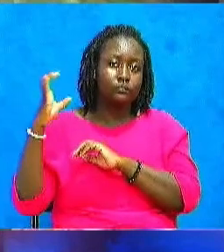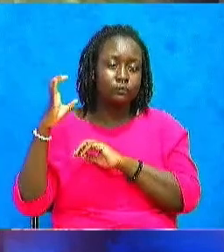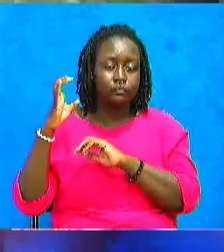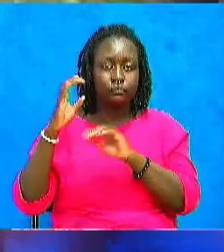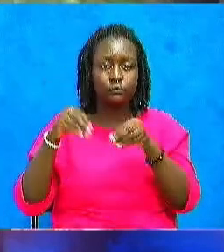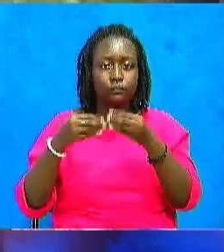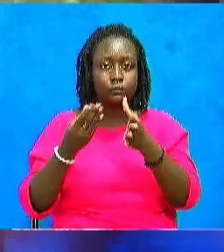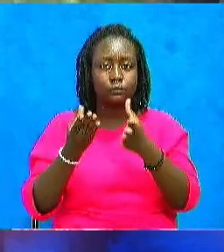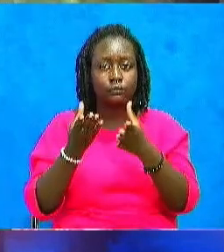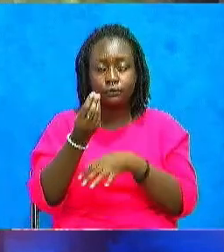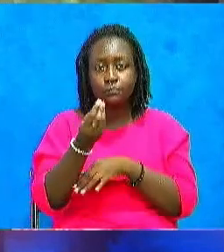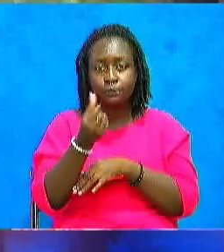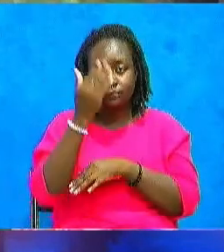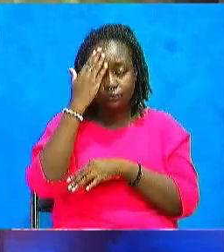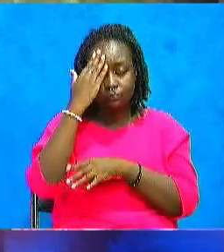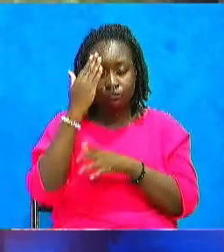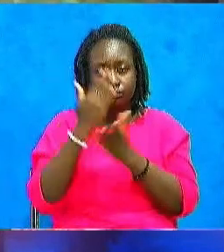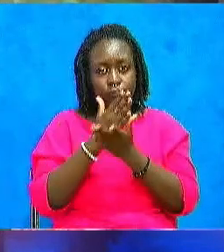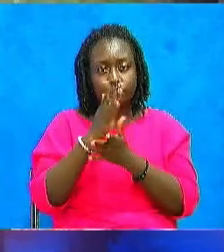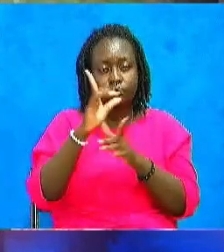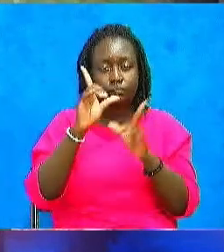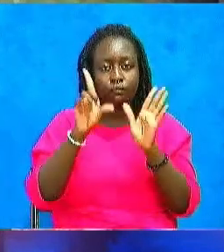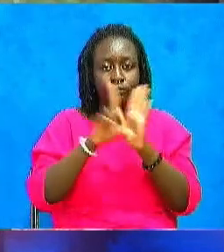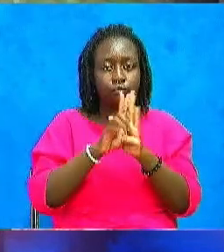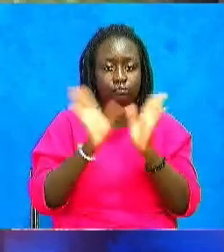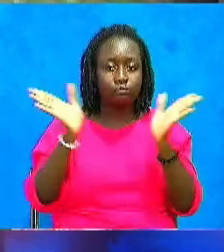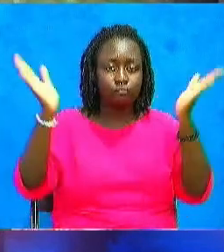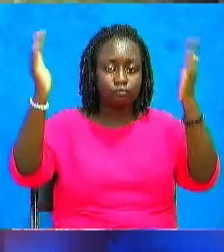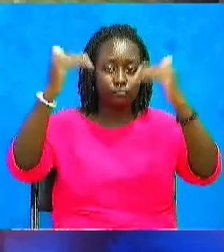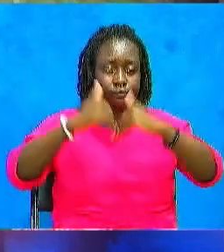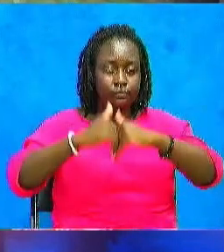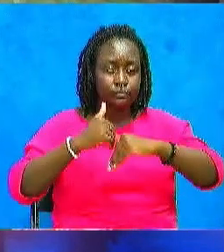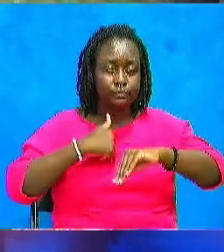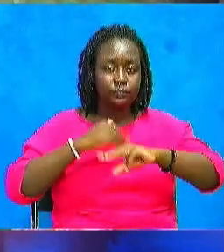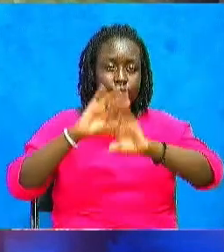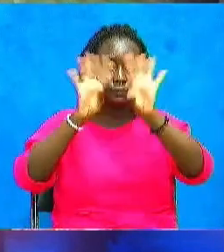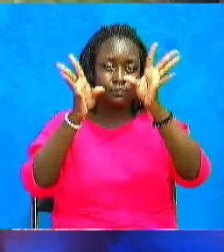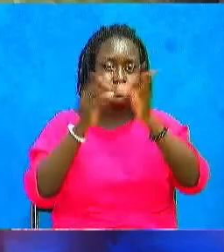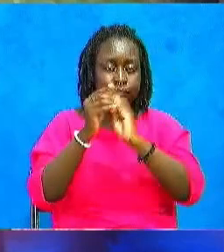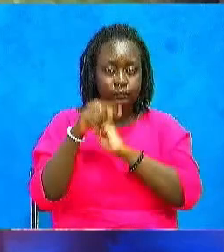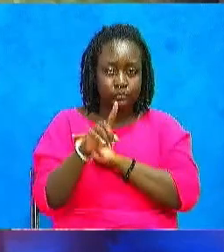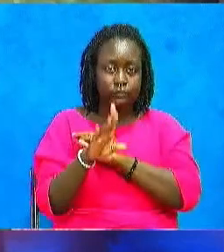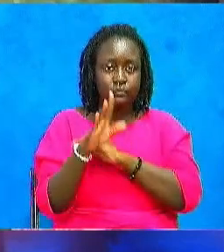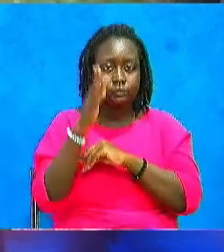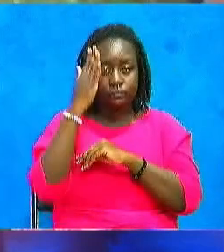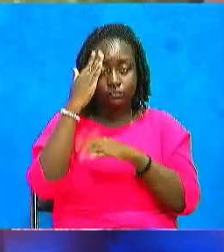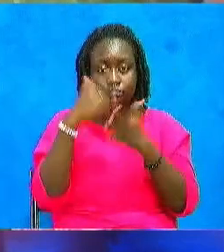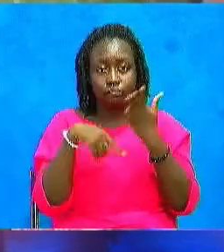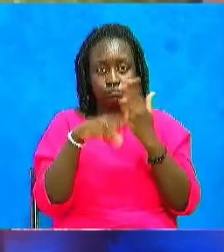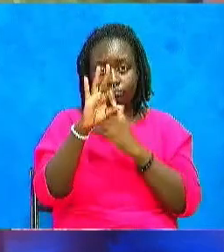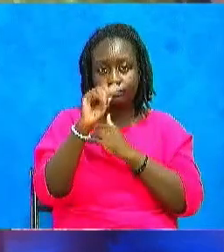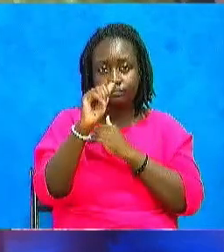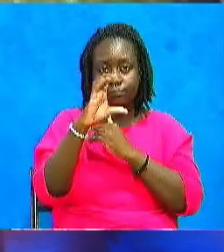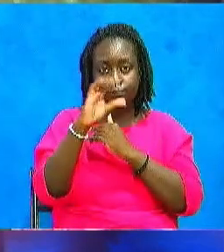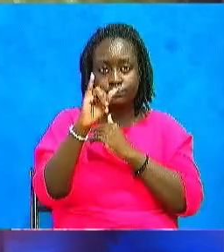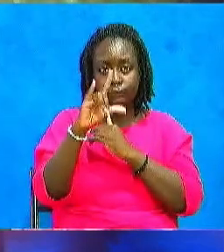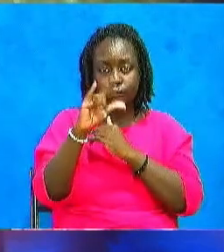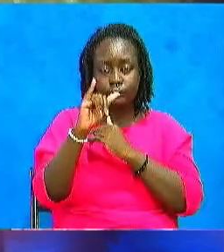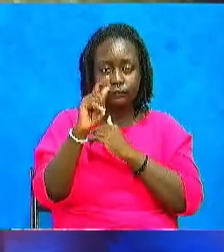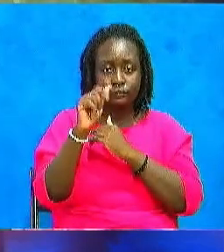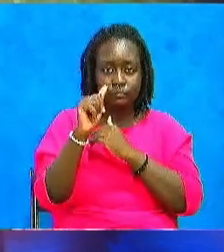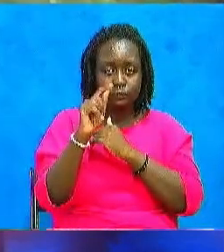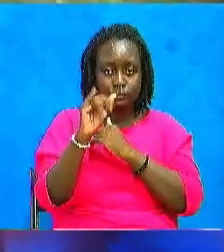we know that by law, the assemblies run their own budgets. And you know what they call this? Facilitation. Yeah? What were they being